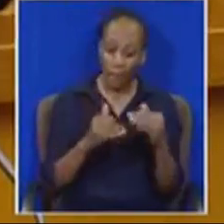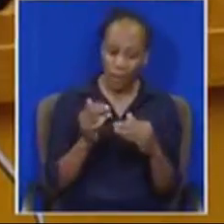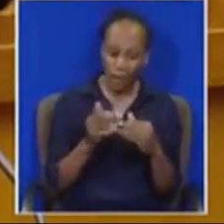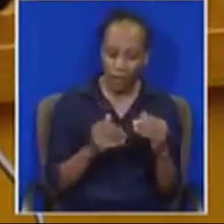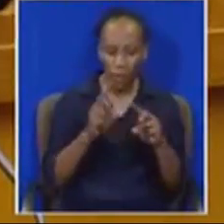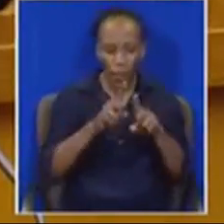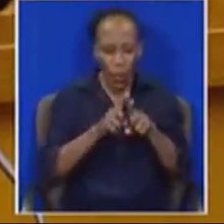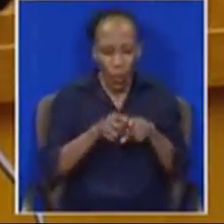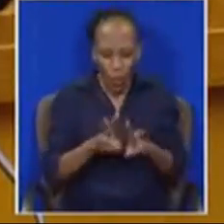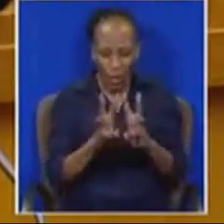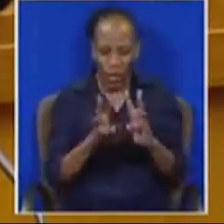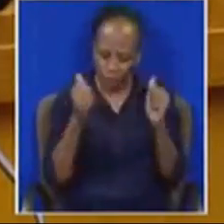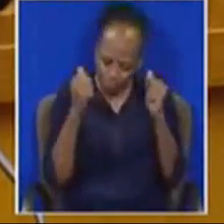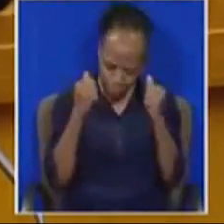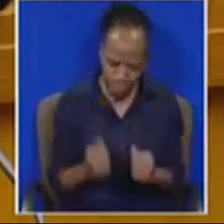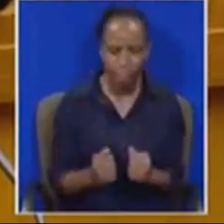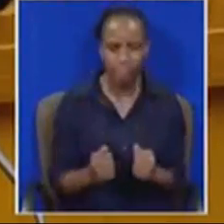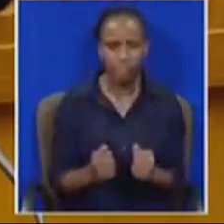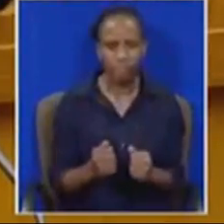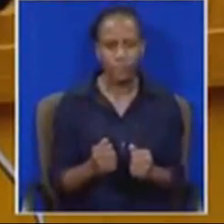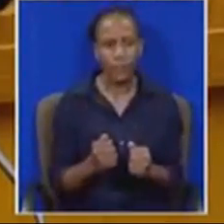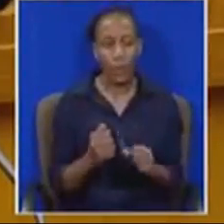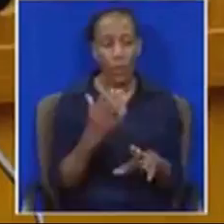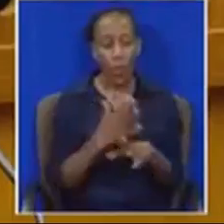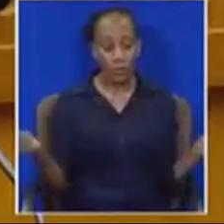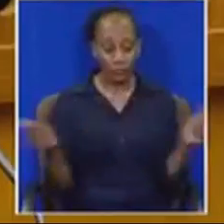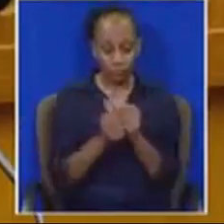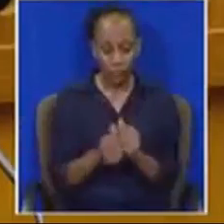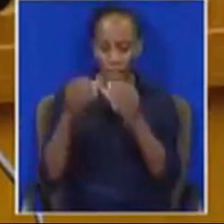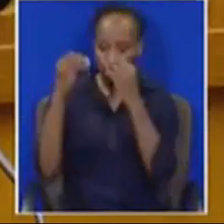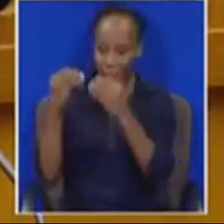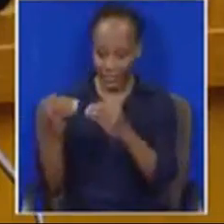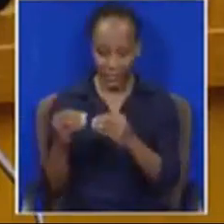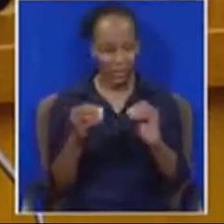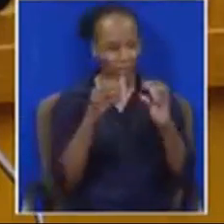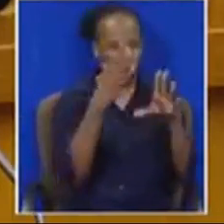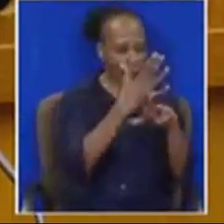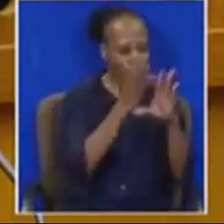of infrastructure with business and organized labor.